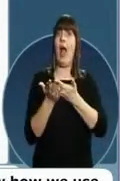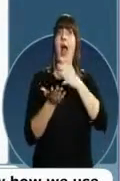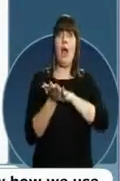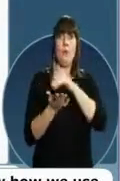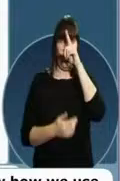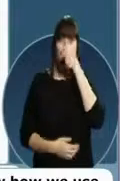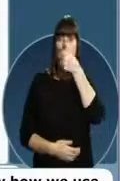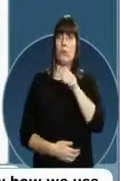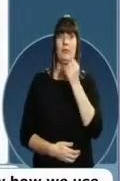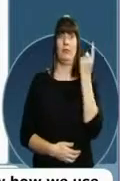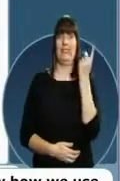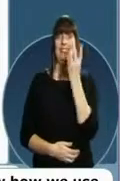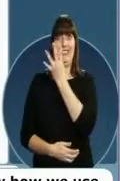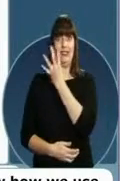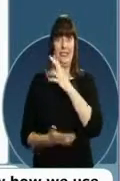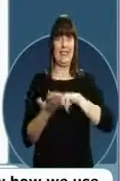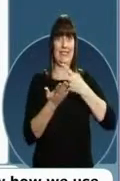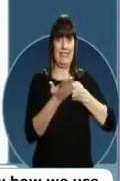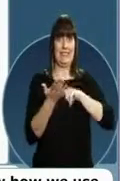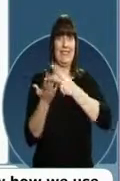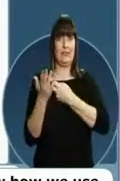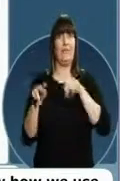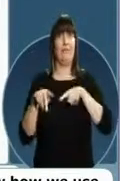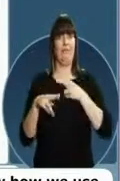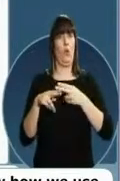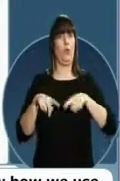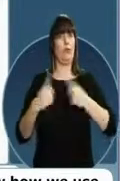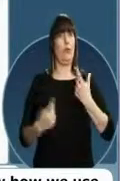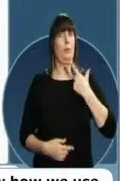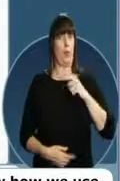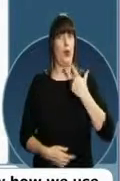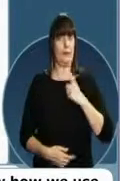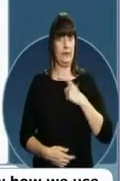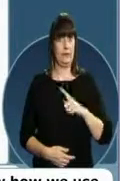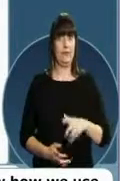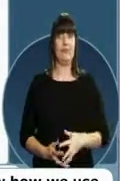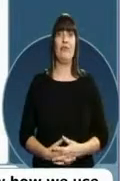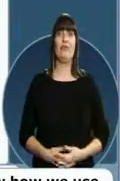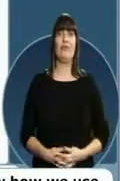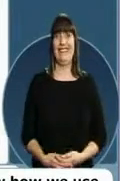On the time tube, we will then show how we can use each tense for different purposes.